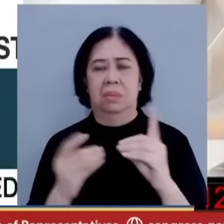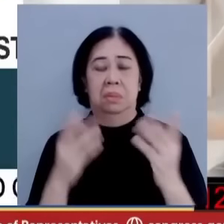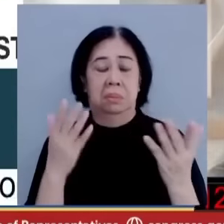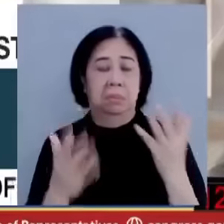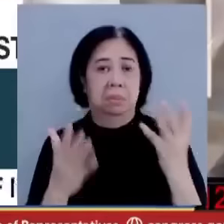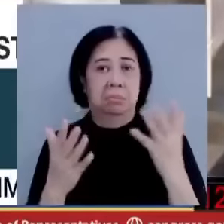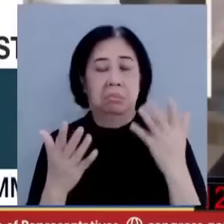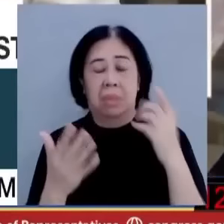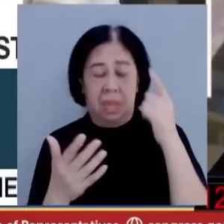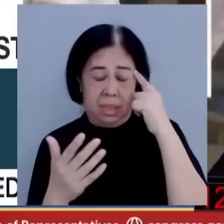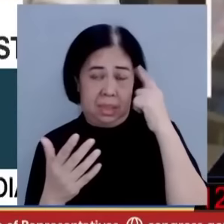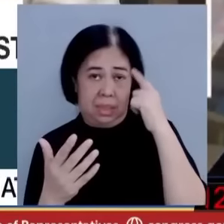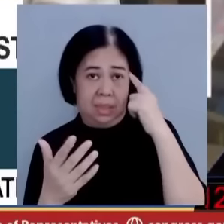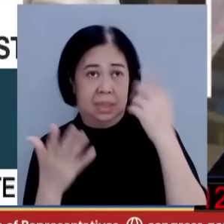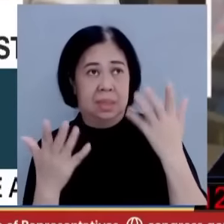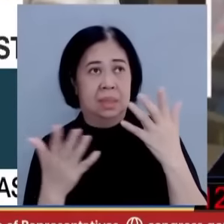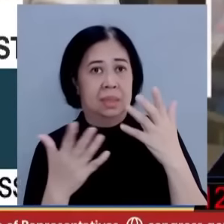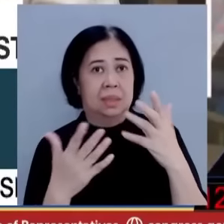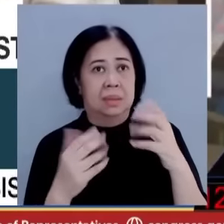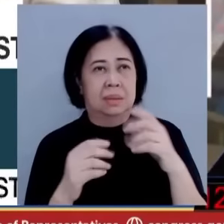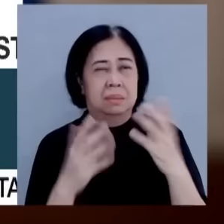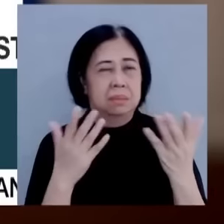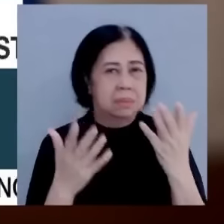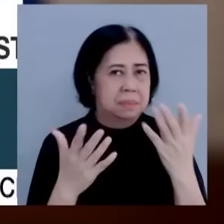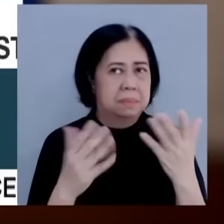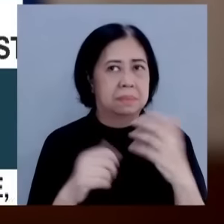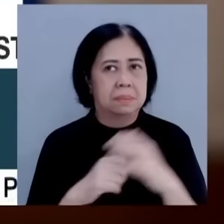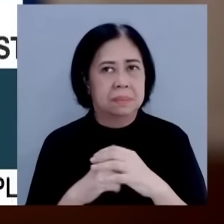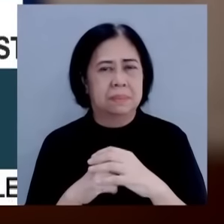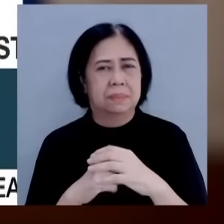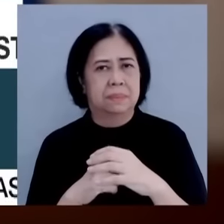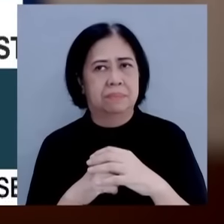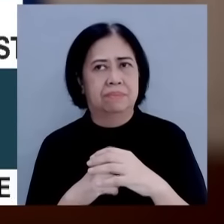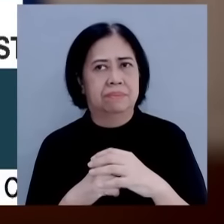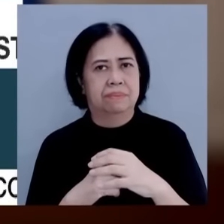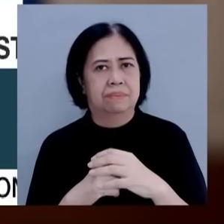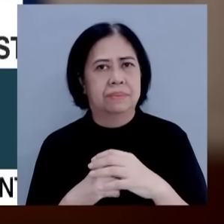no, I'm not just injecting it, but I've written